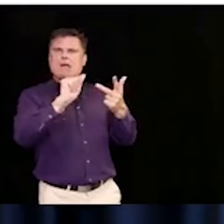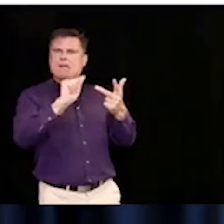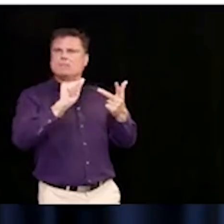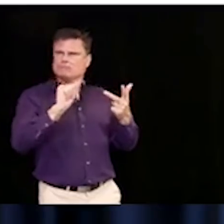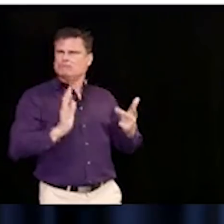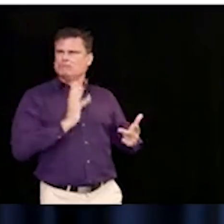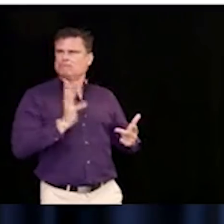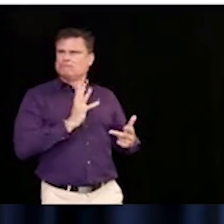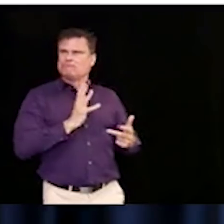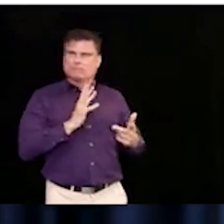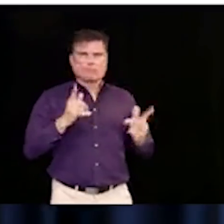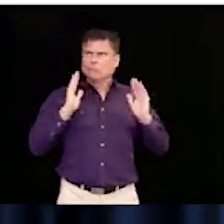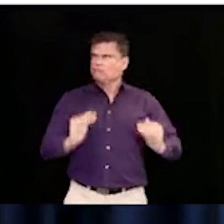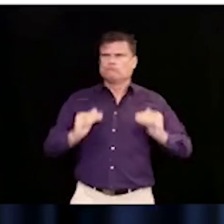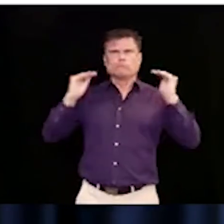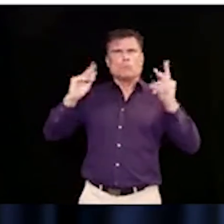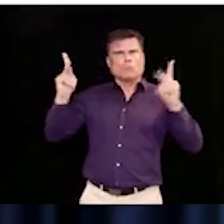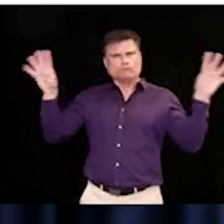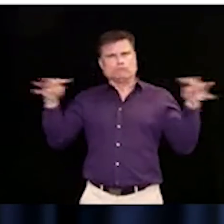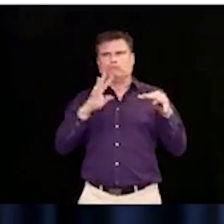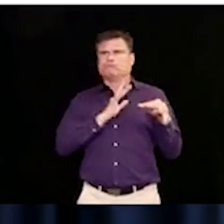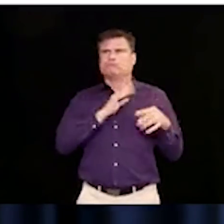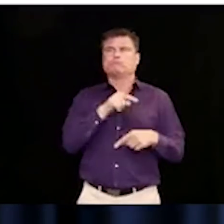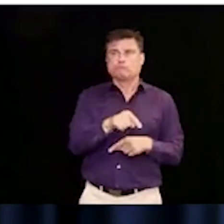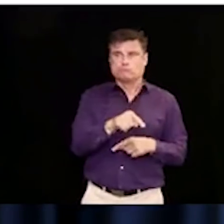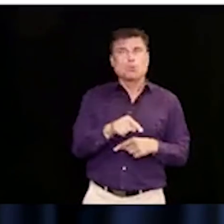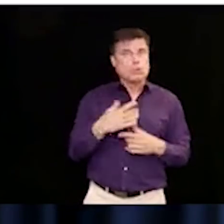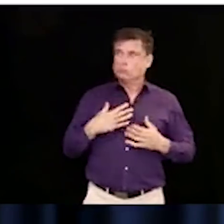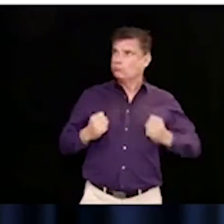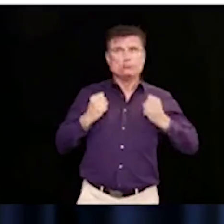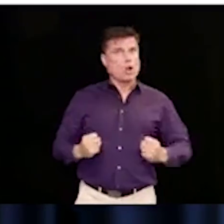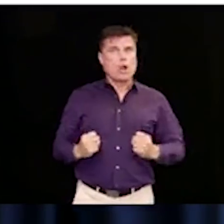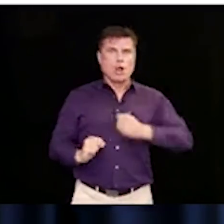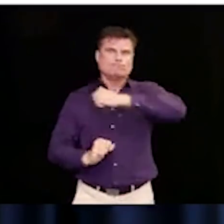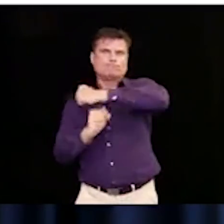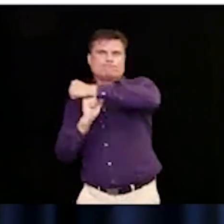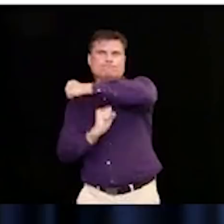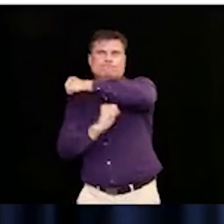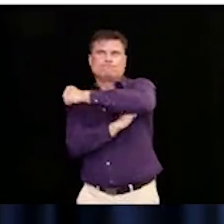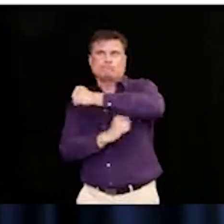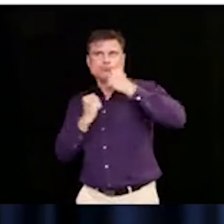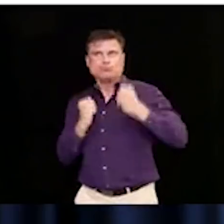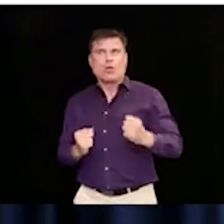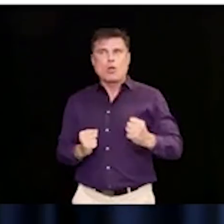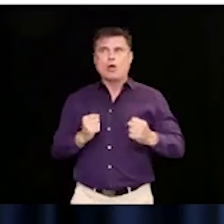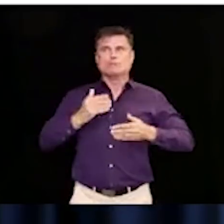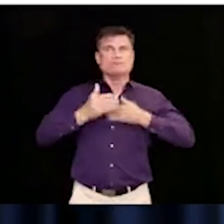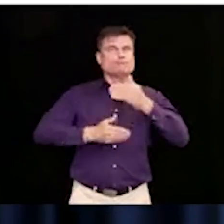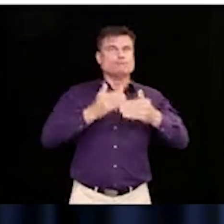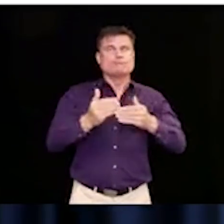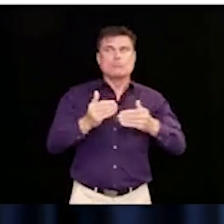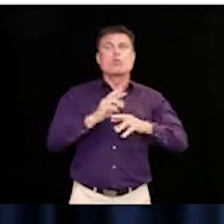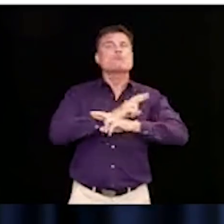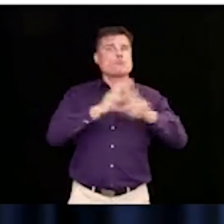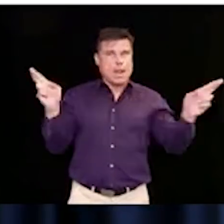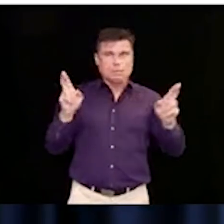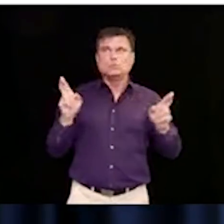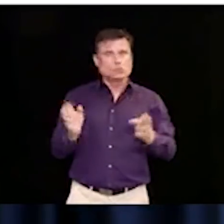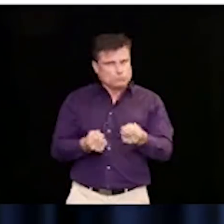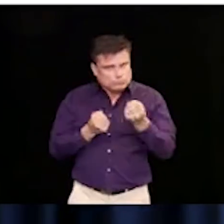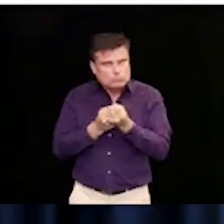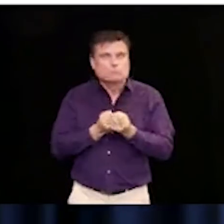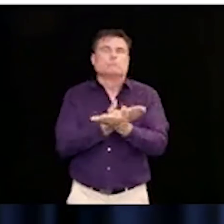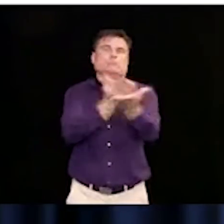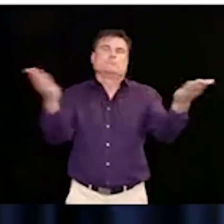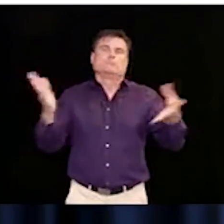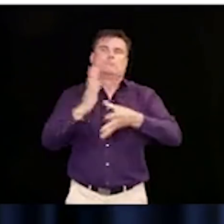in the country. Because of that strength, we were able to take immediate action to help people, to help